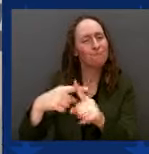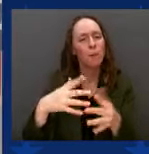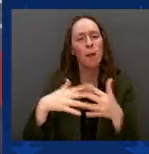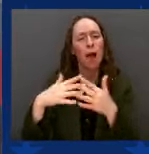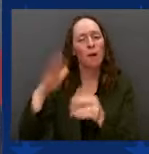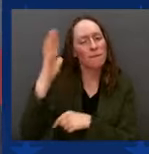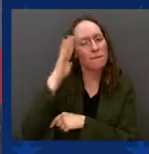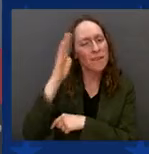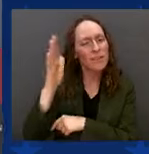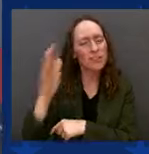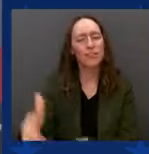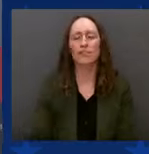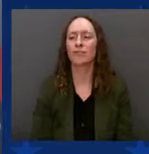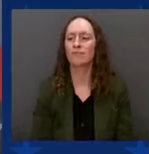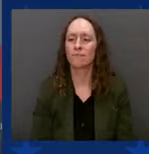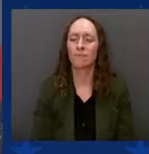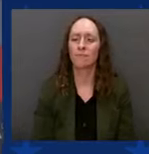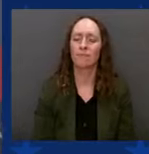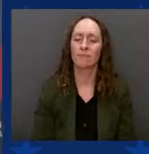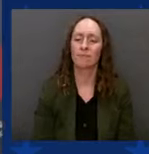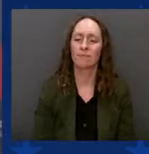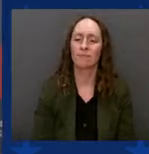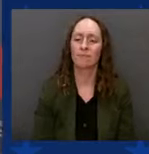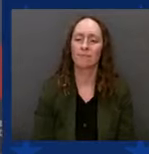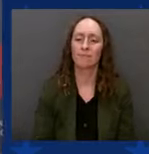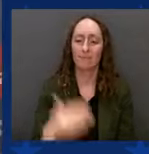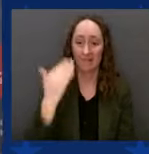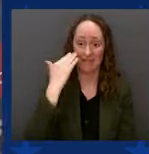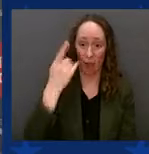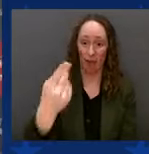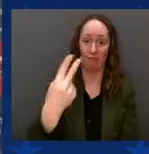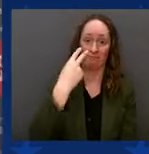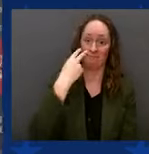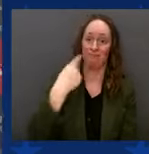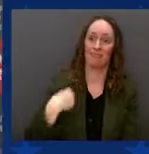a few years. Like 400.